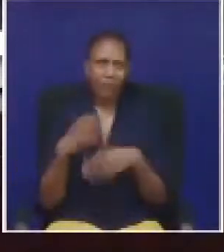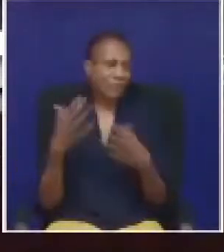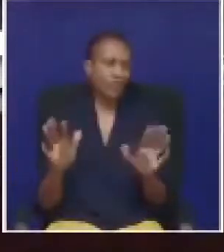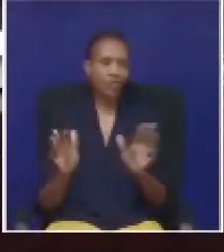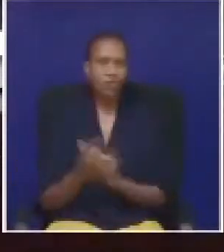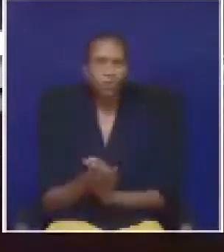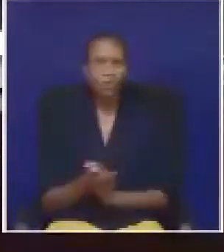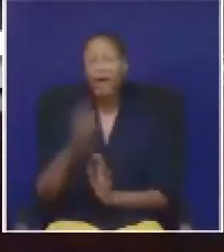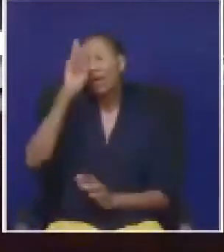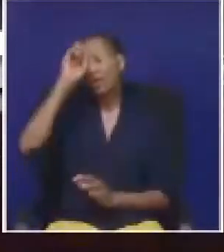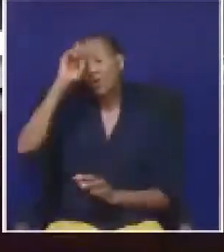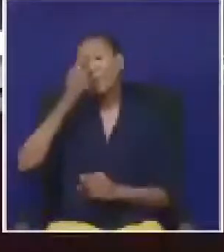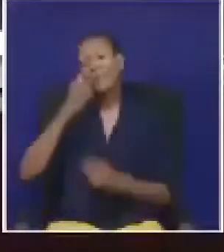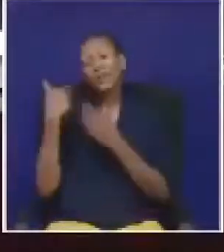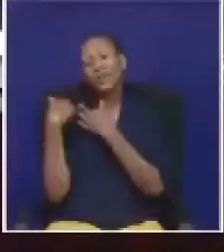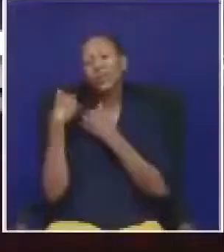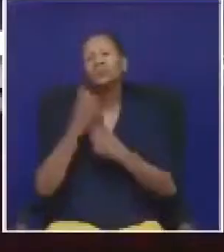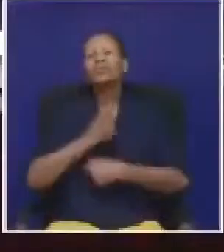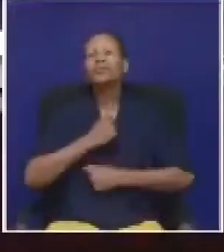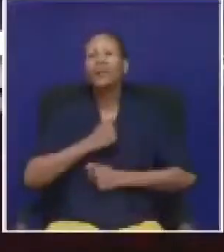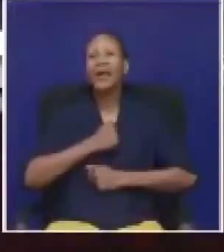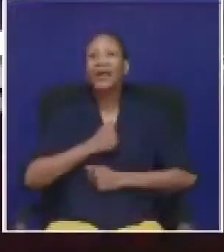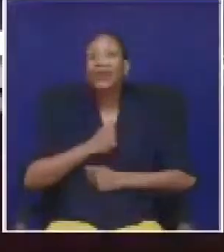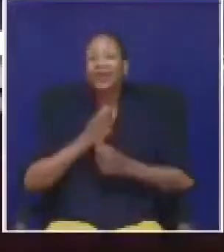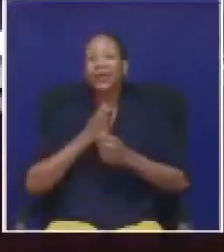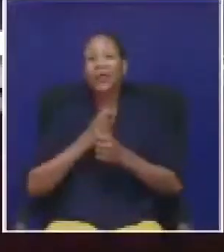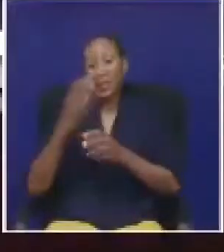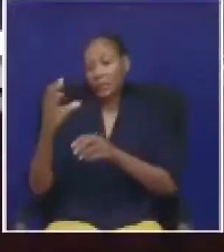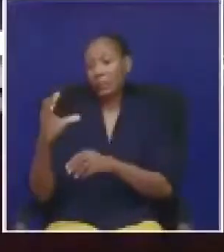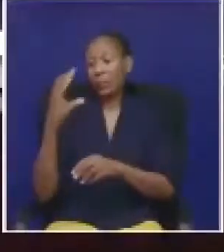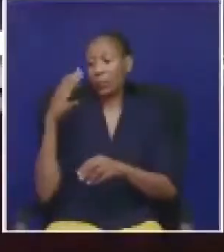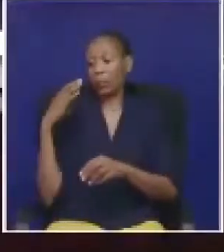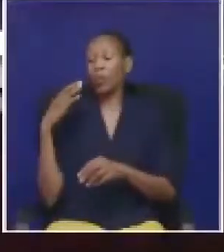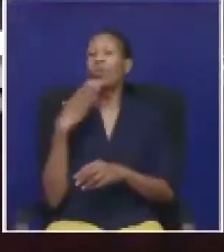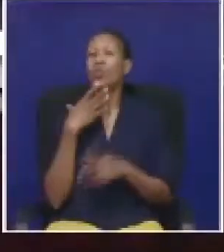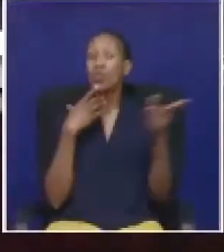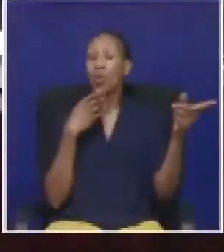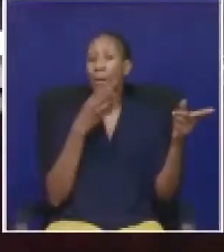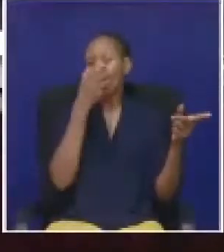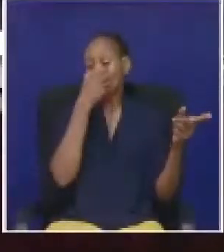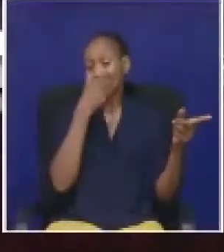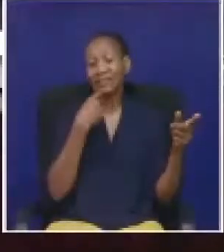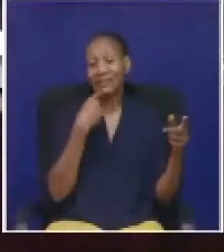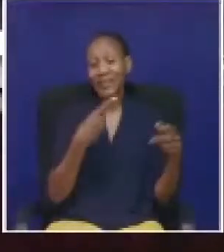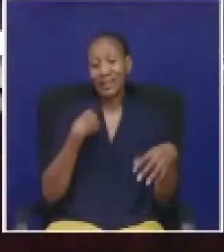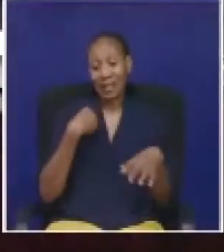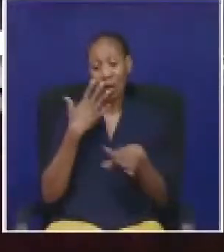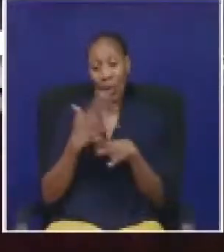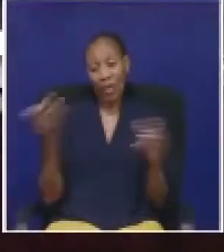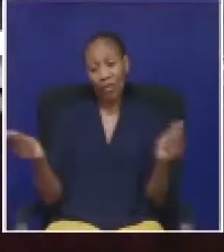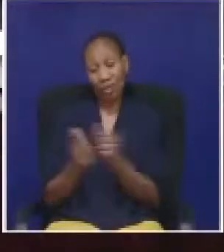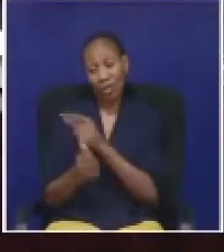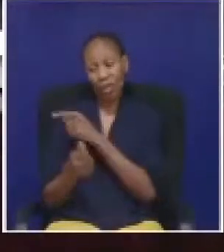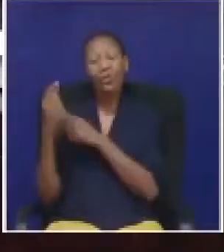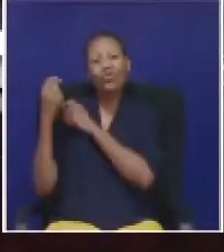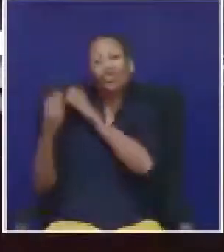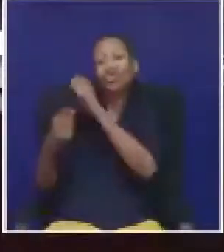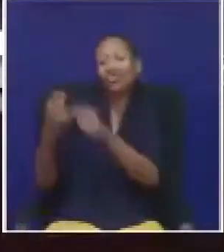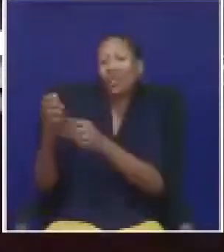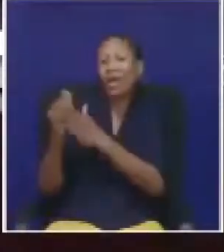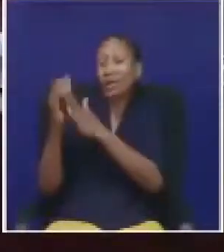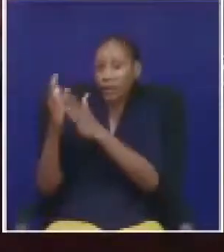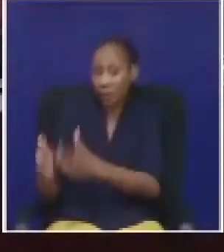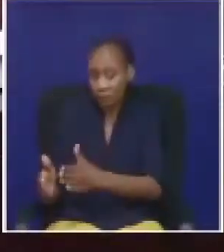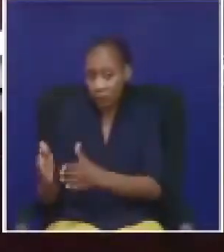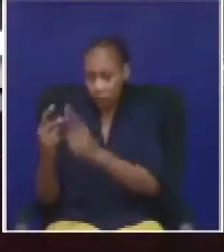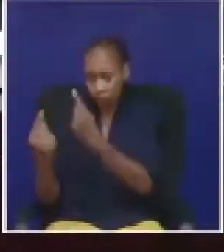Yes, remember, one of my responsibility given by the President is to work with traditional leaders. And